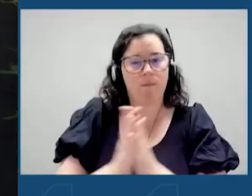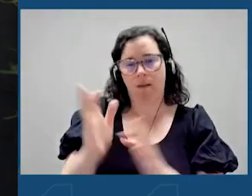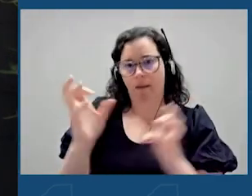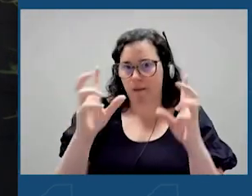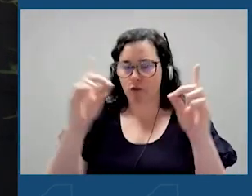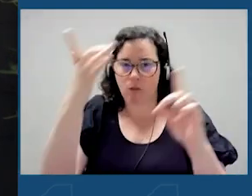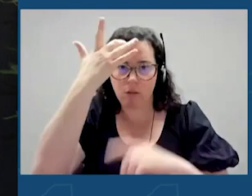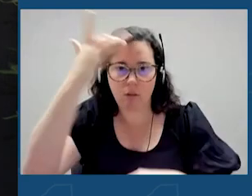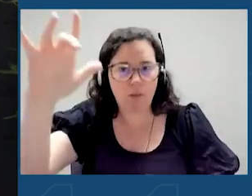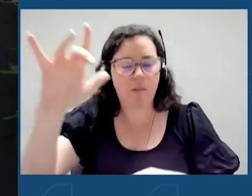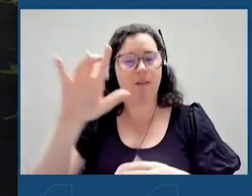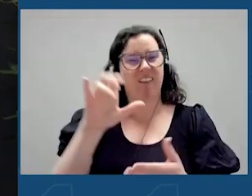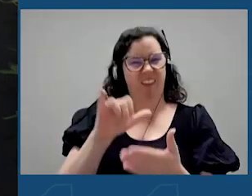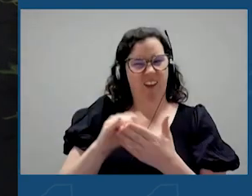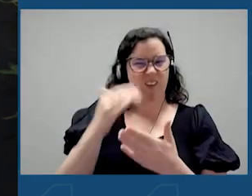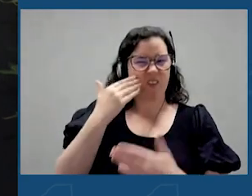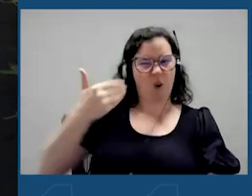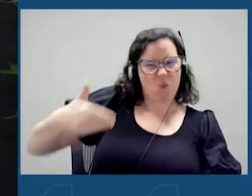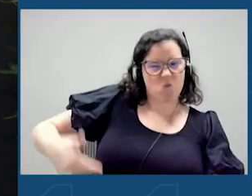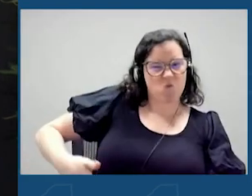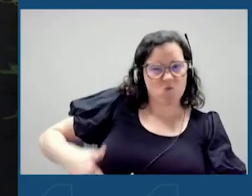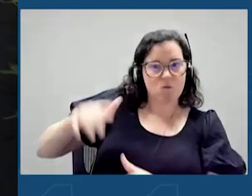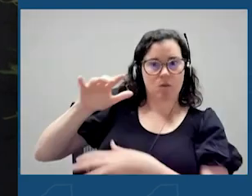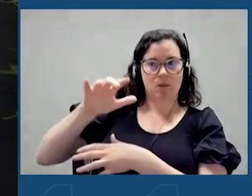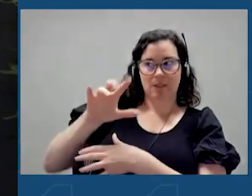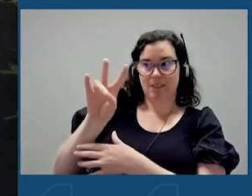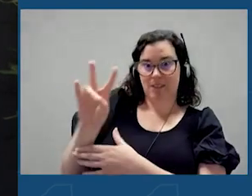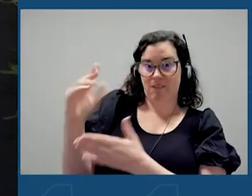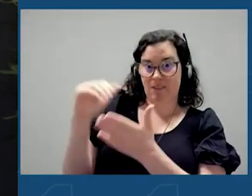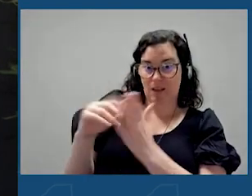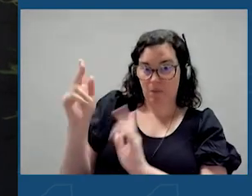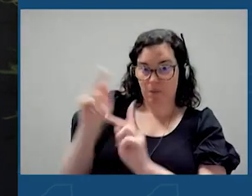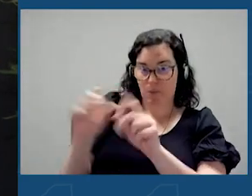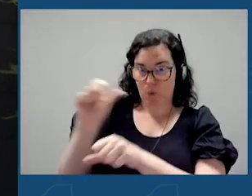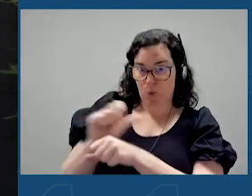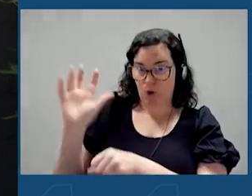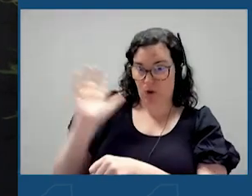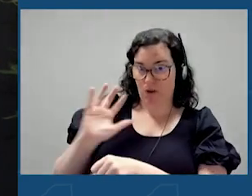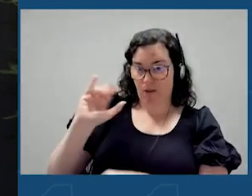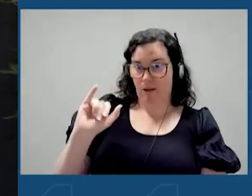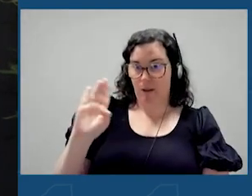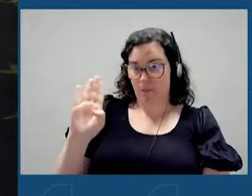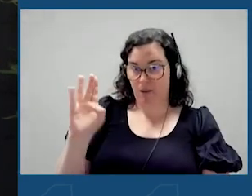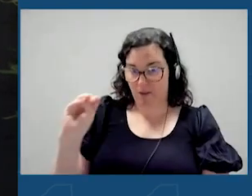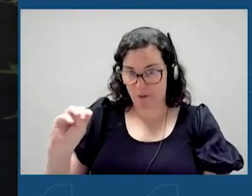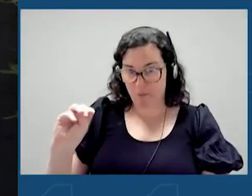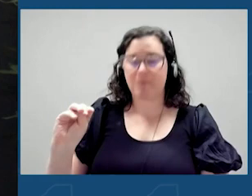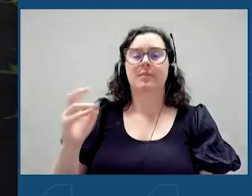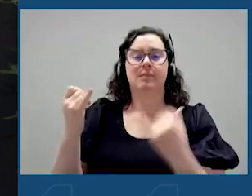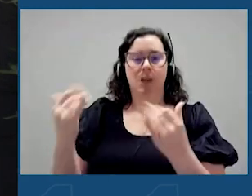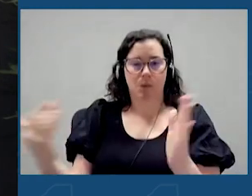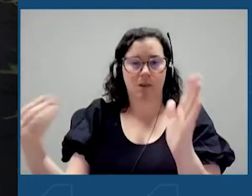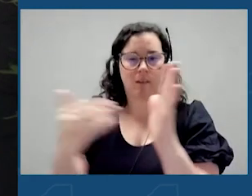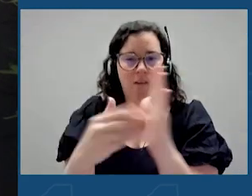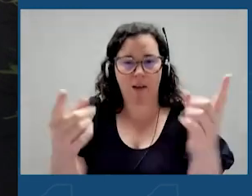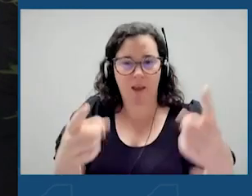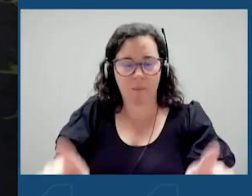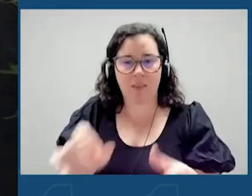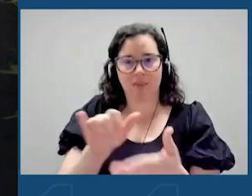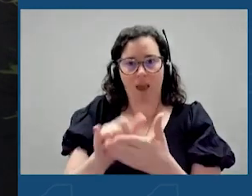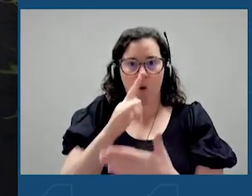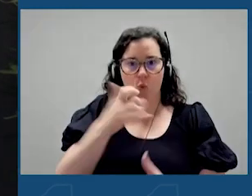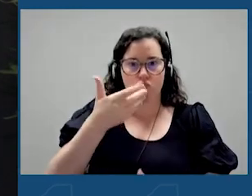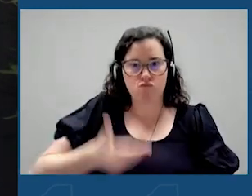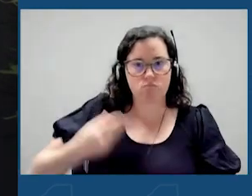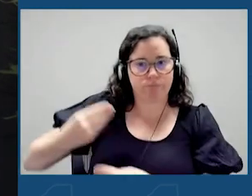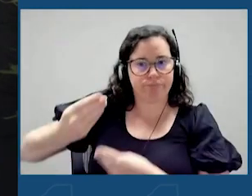working hard like those 7,000 people did at one time here at IBM. It's part of who we are in this region. And